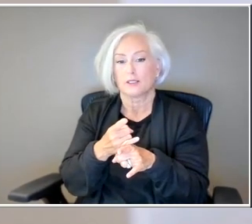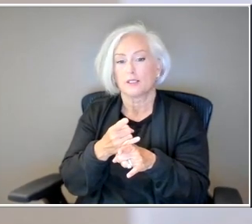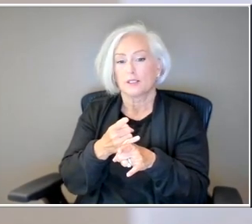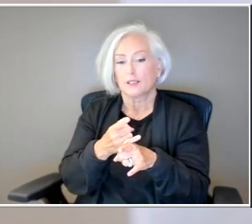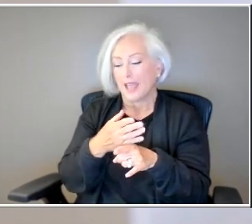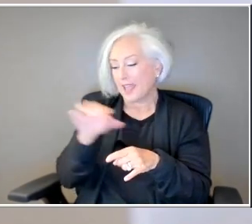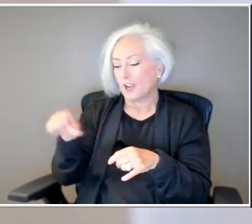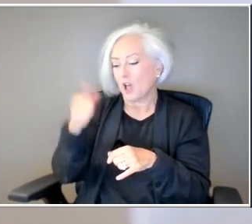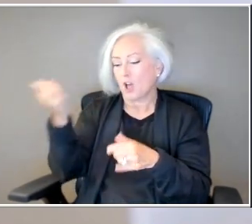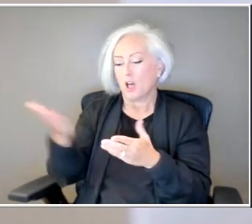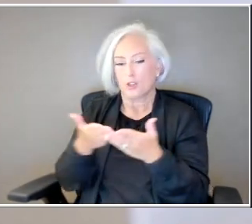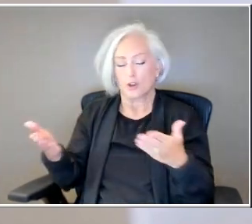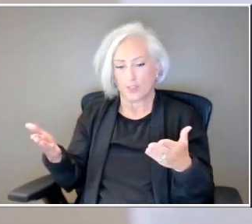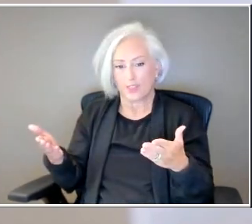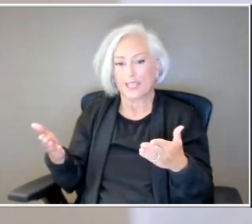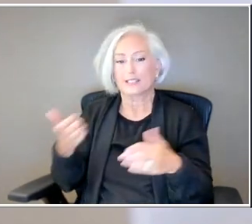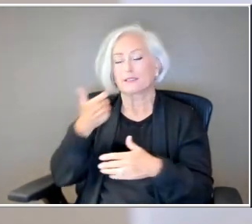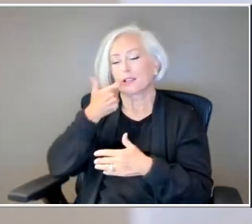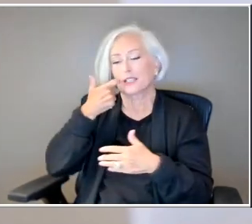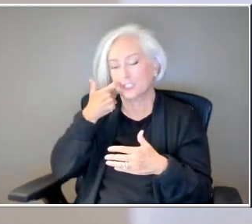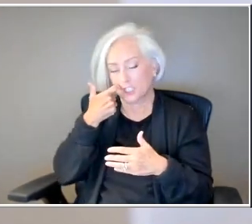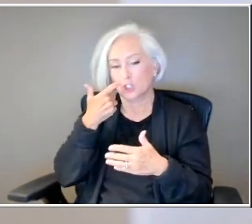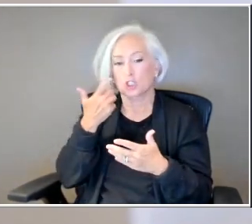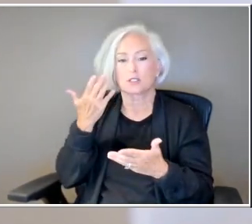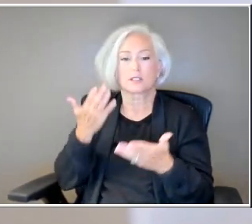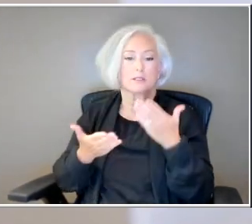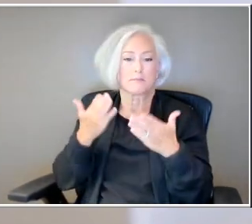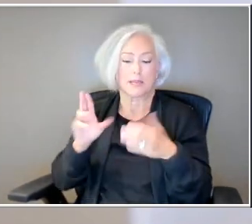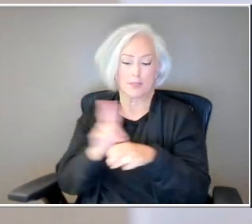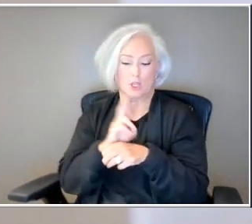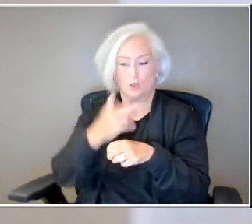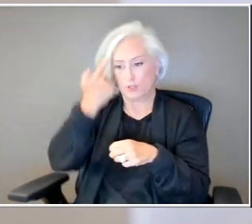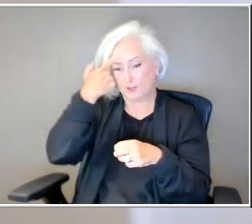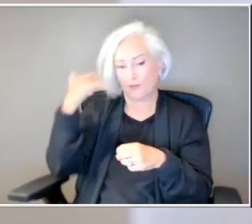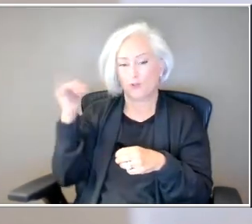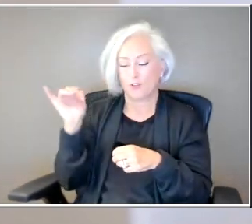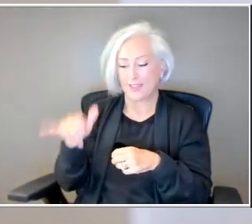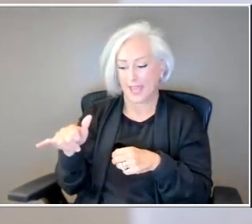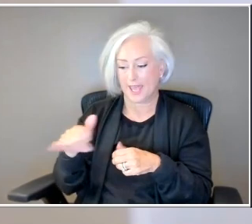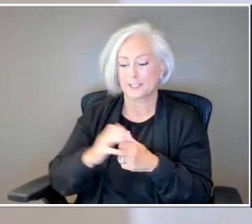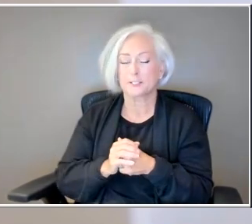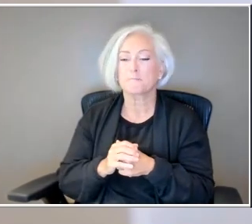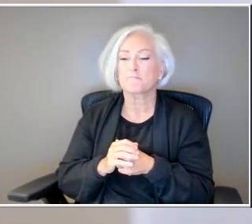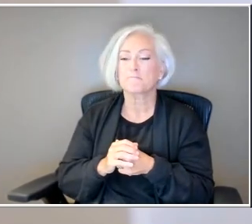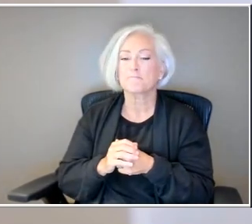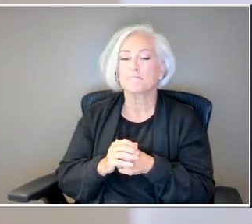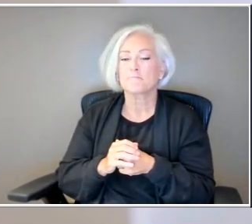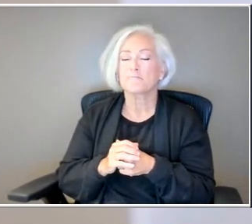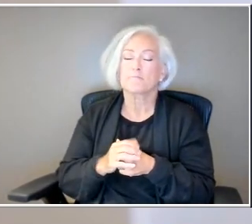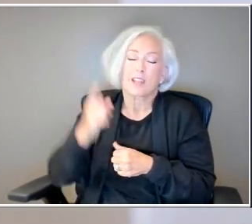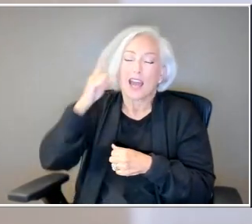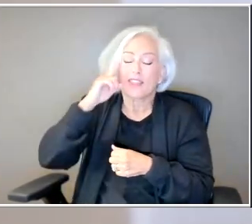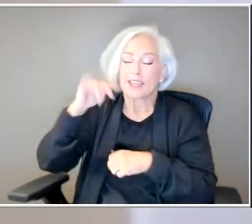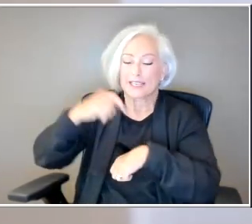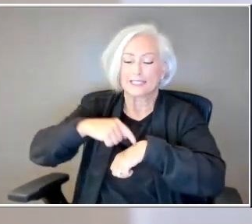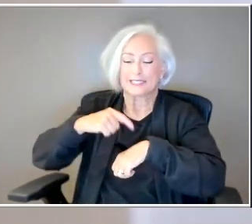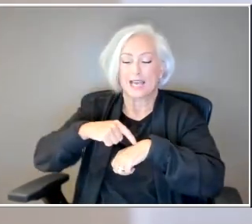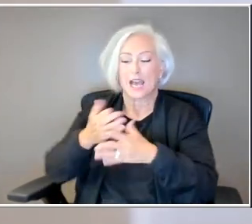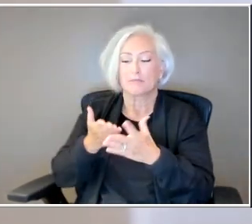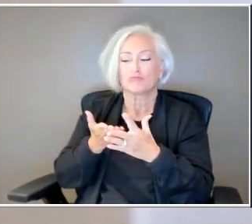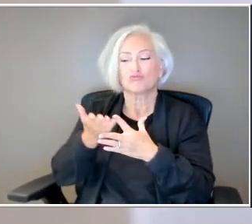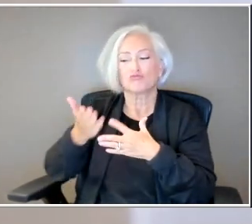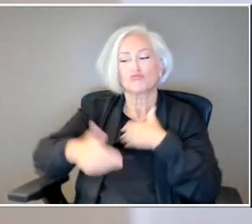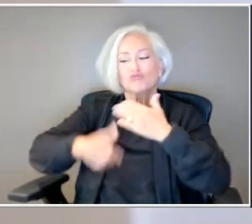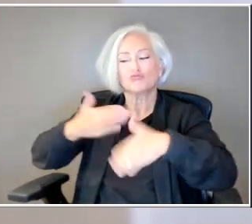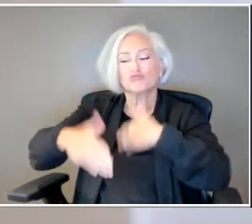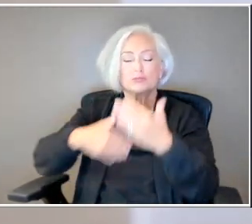other substance abuse and addiction. So there may be utility there. And I think time will tell the way that this plays